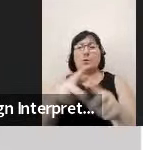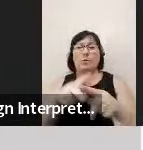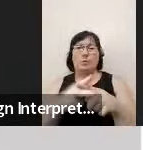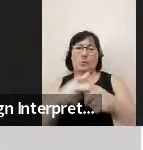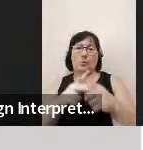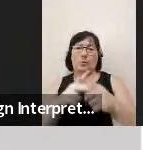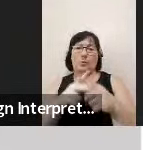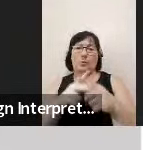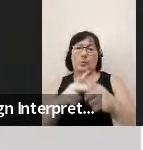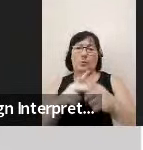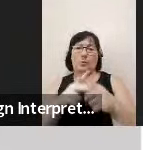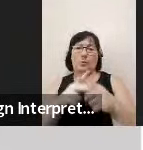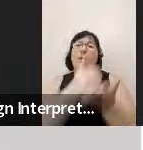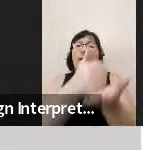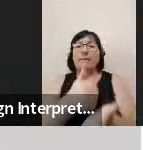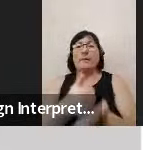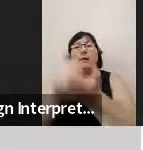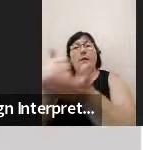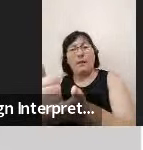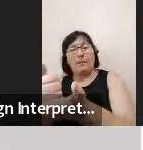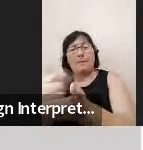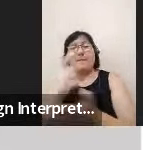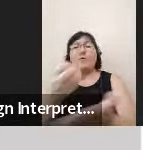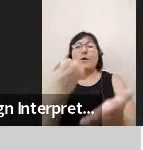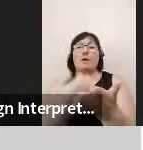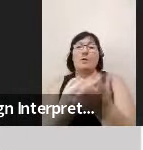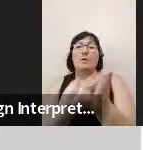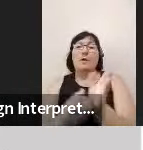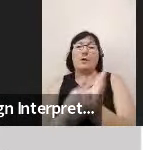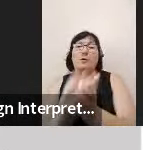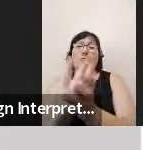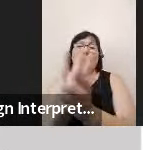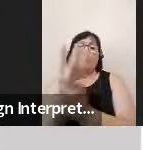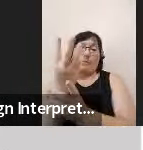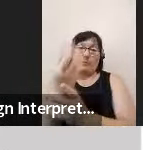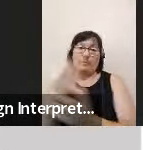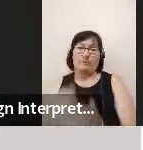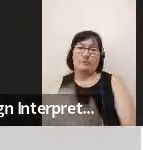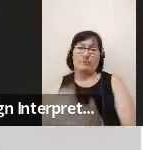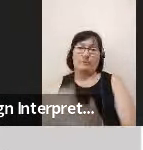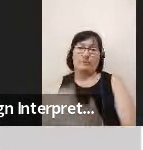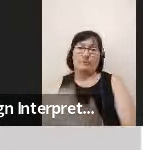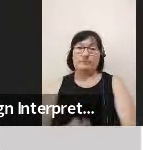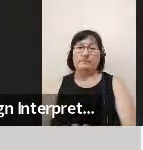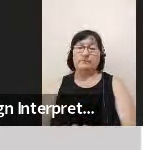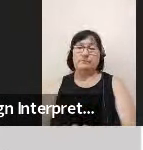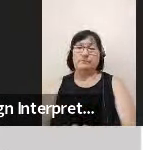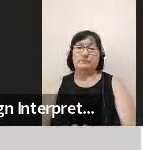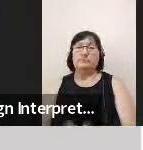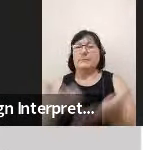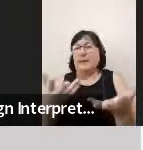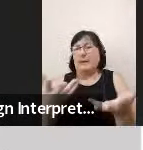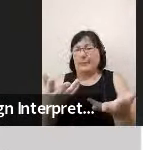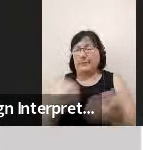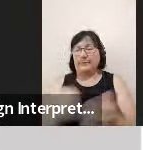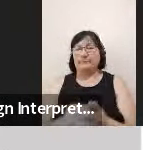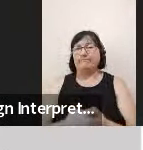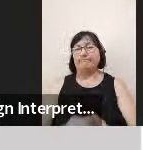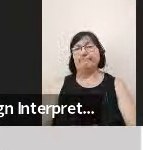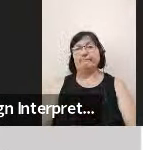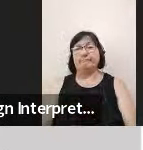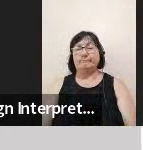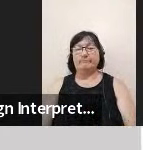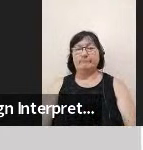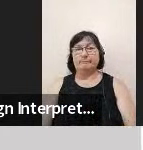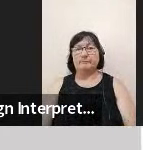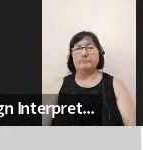economic growth. And how is that happening? That happens because then we ensure that